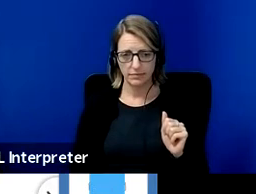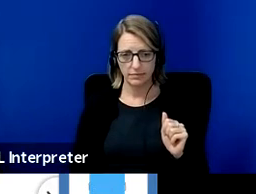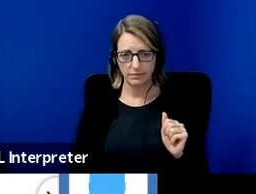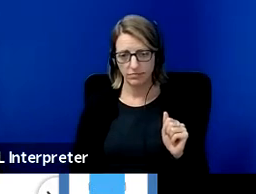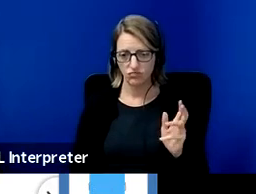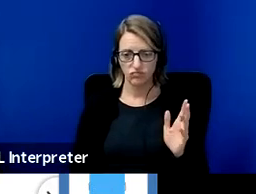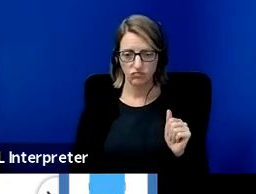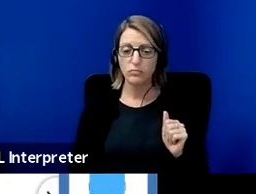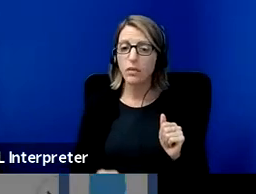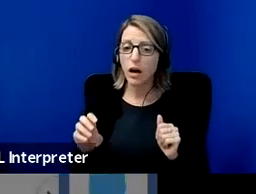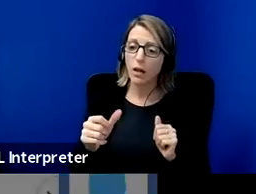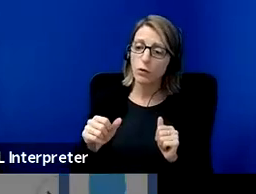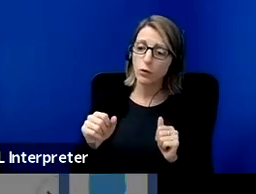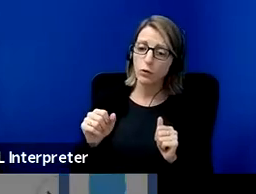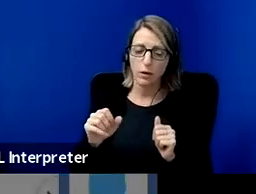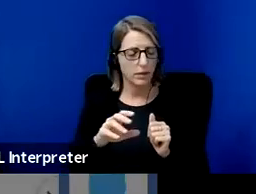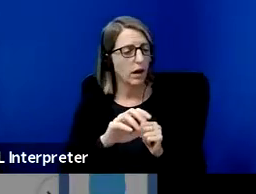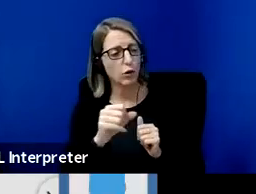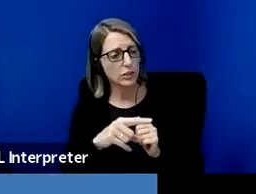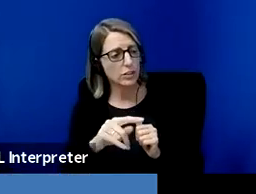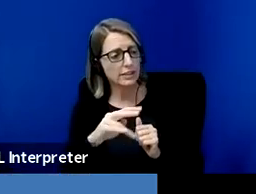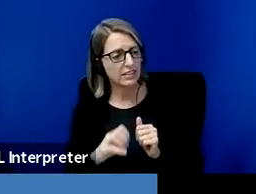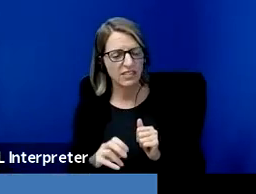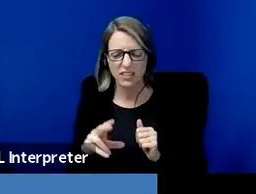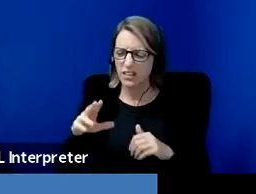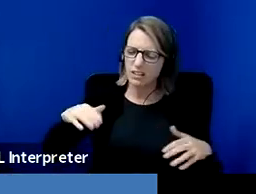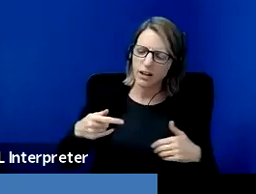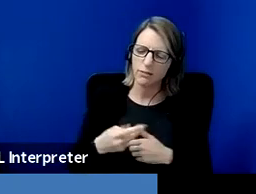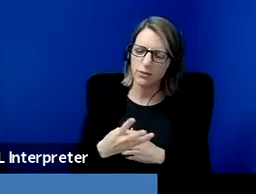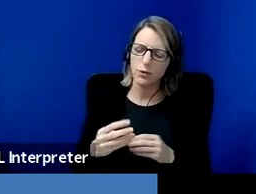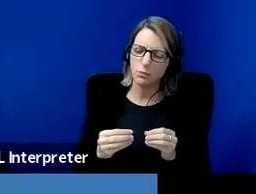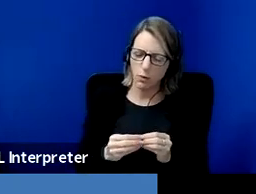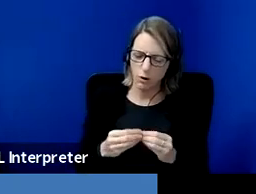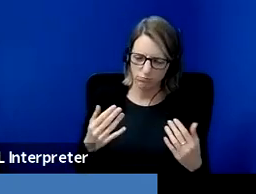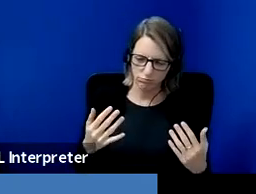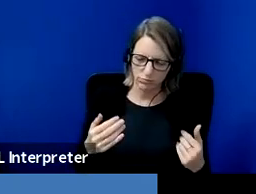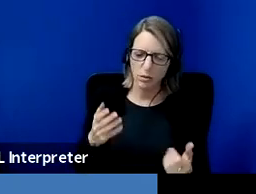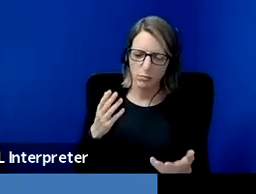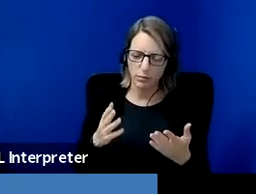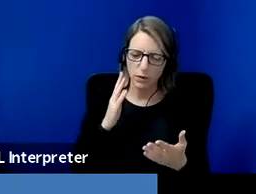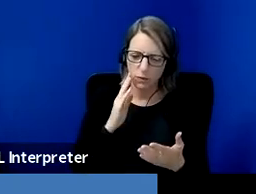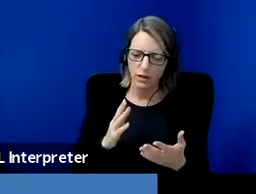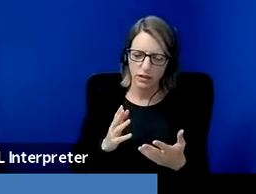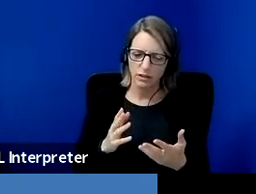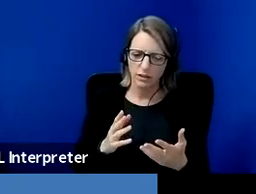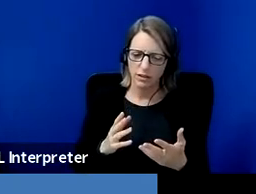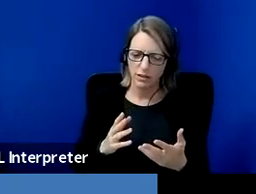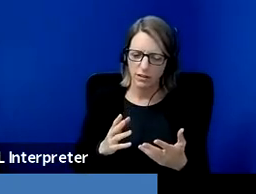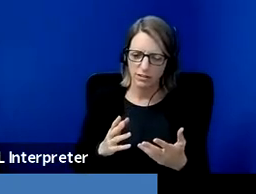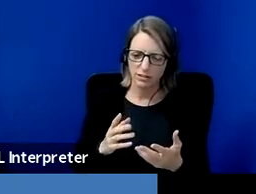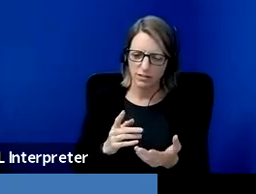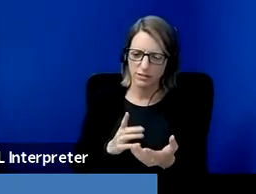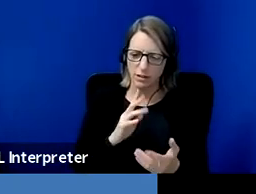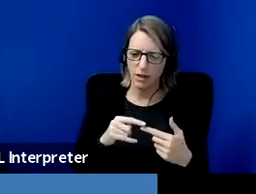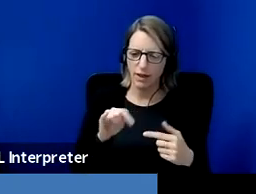Any others, Steve, at this point? Not yet. There are a few more pending, so we will probably get to those, but I don't want to go to irrelevant things right